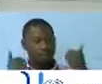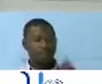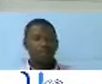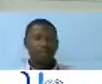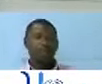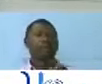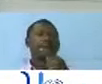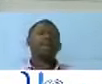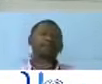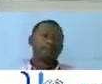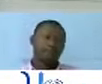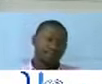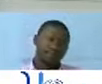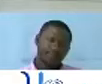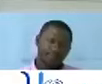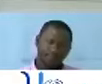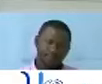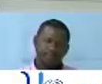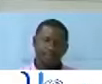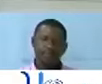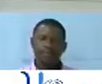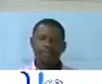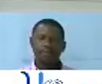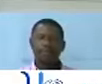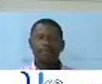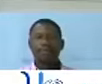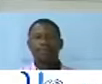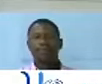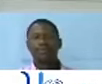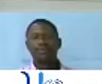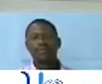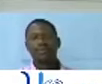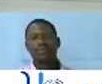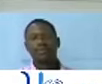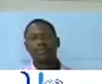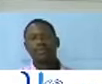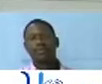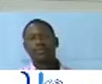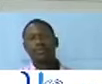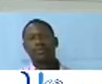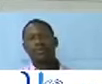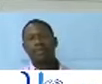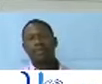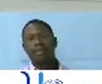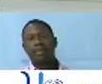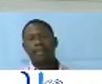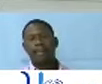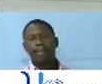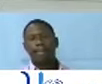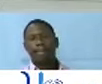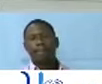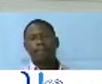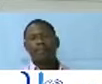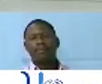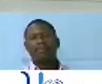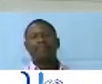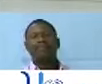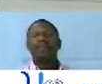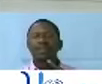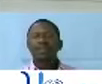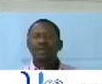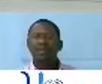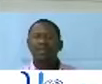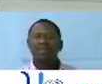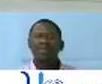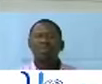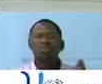ni feñal na lu yaatu ci doxalin bi nga xamne ni mom lañ daan jankonté fi ci réew mi. The Gambia being a small country,